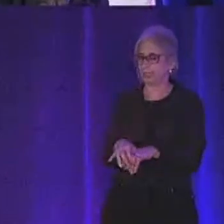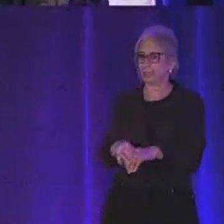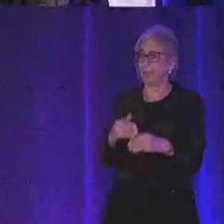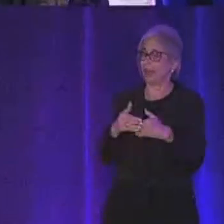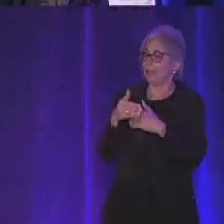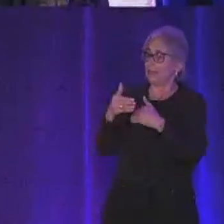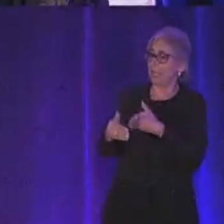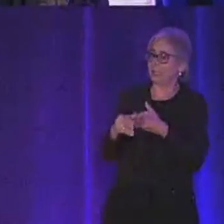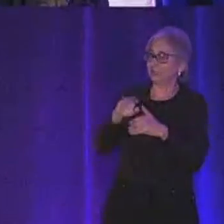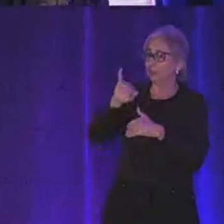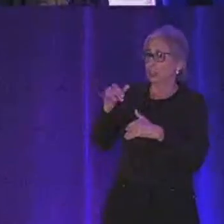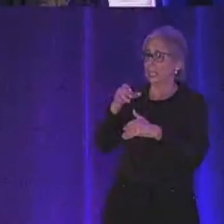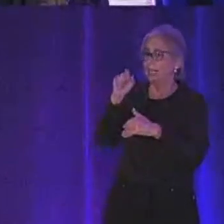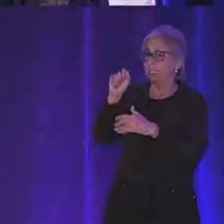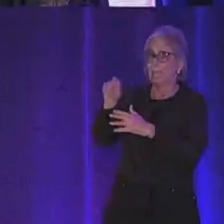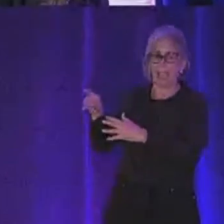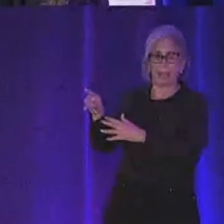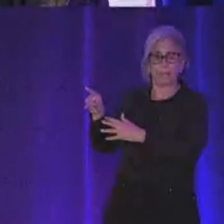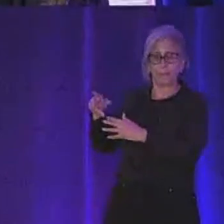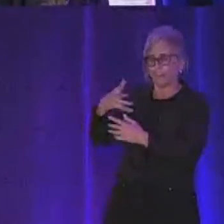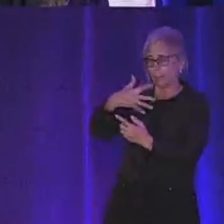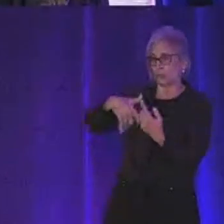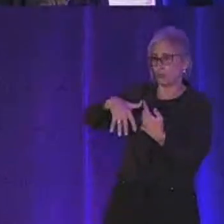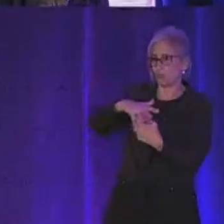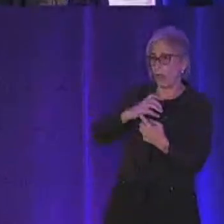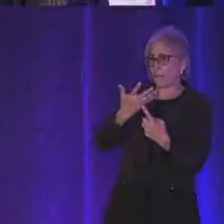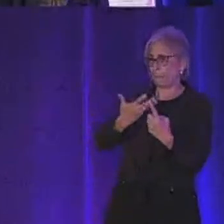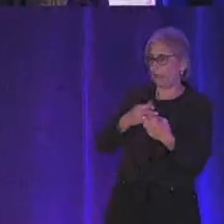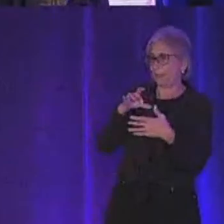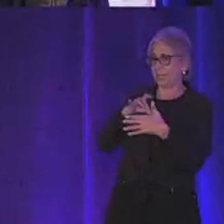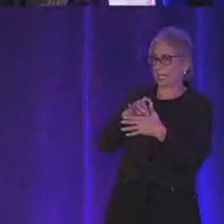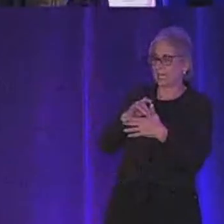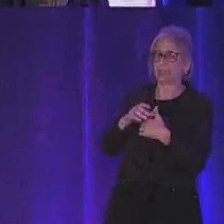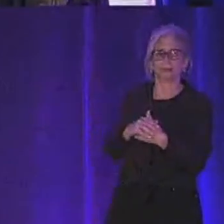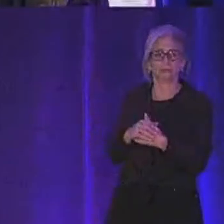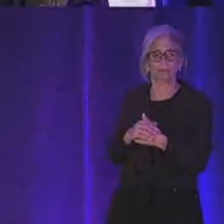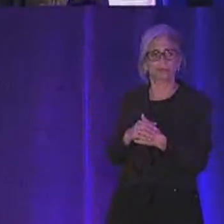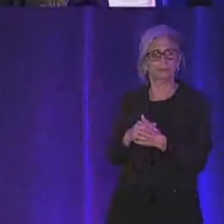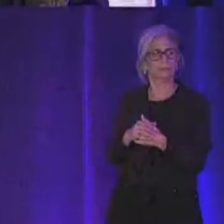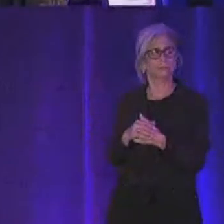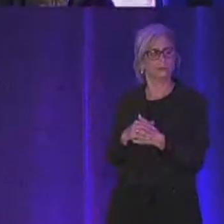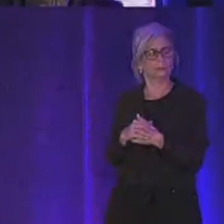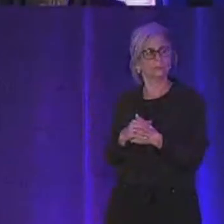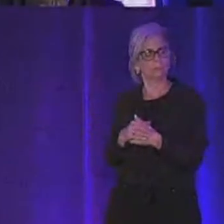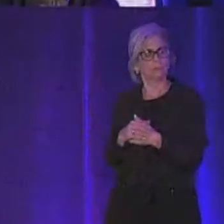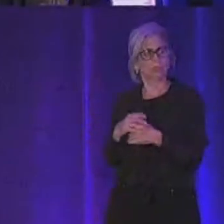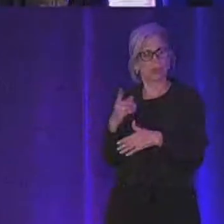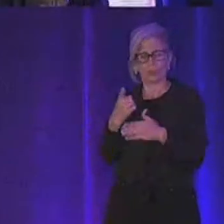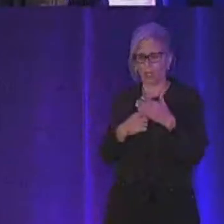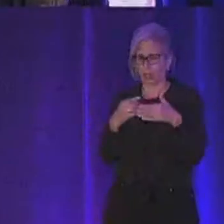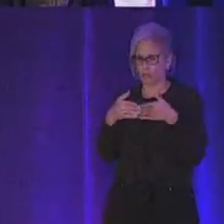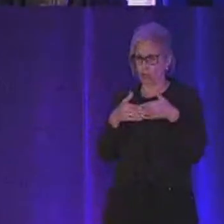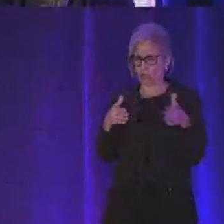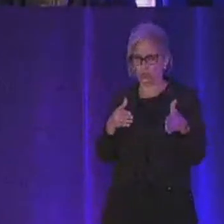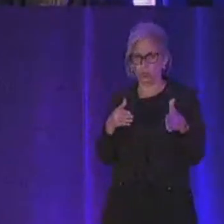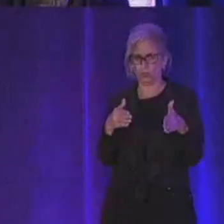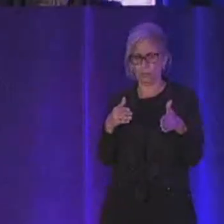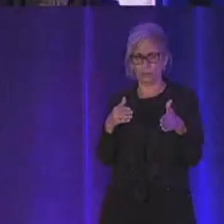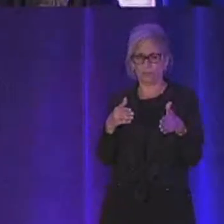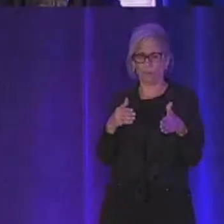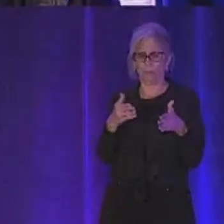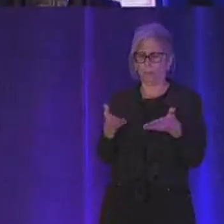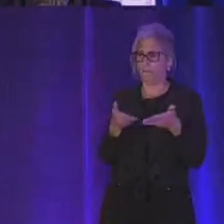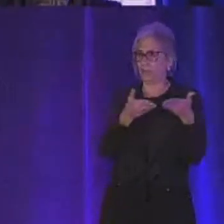it's a Next.js app. So I'm going to wrap my app in the context. So I'll just come over here and be like, what is it? Room provider.